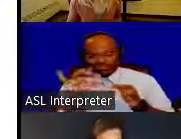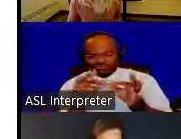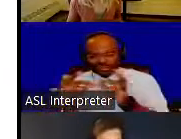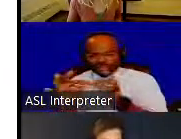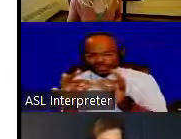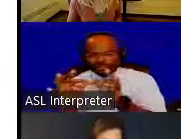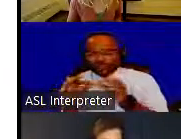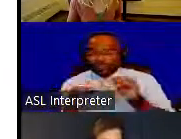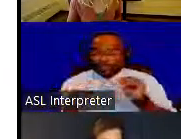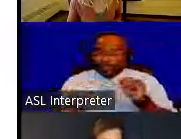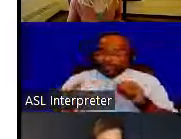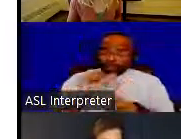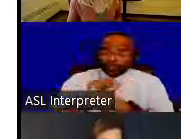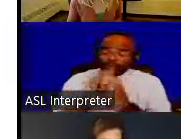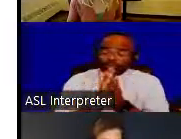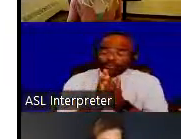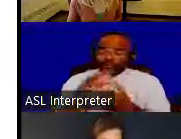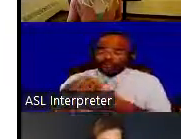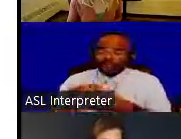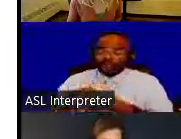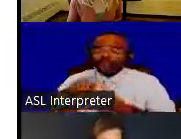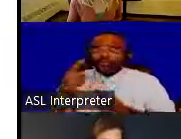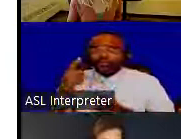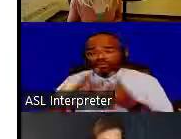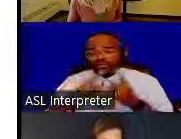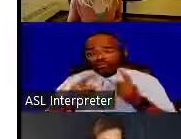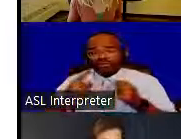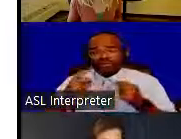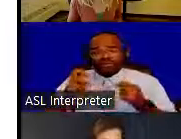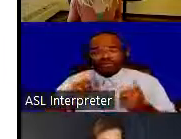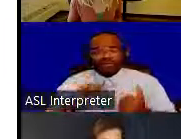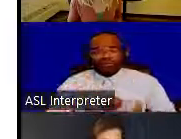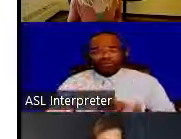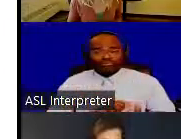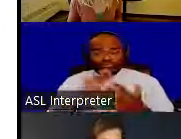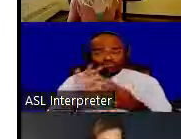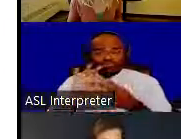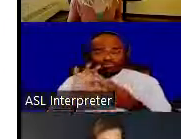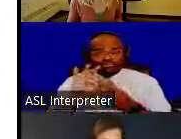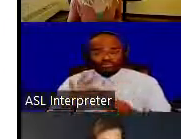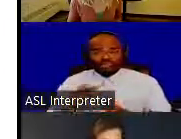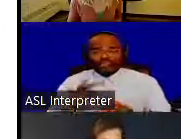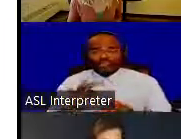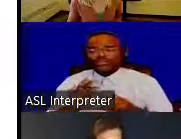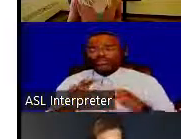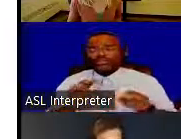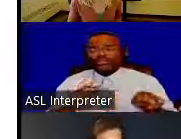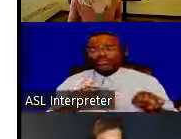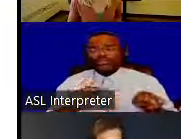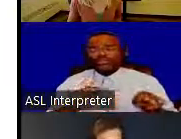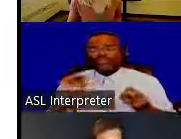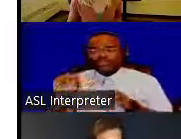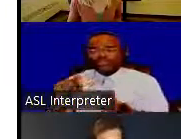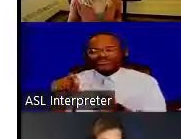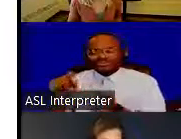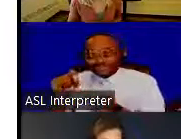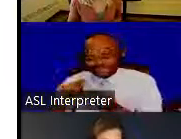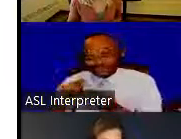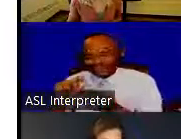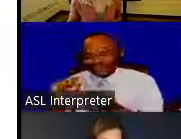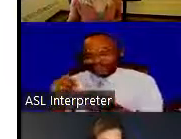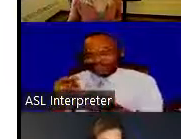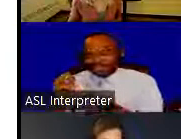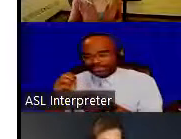does your workbook include thoughts, approaches associated with the movement of species specifically, risks,